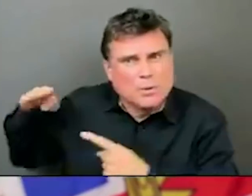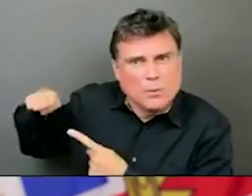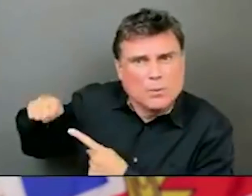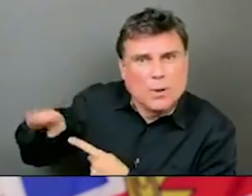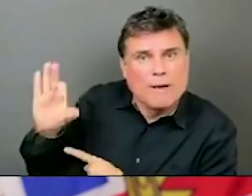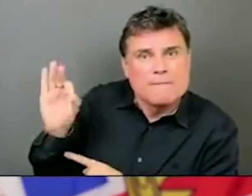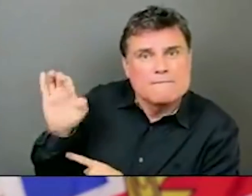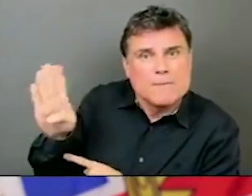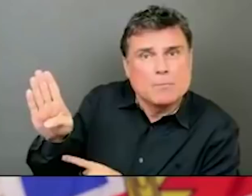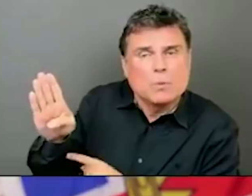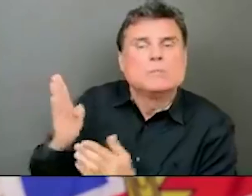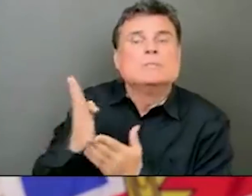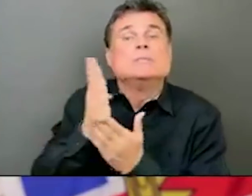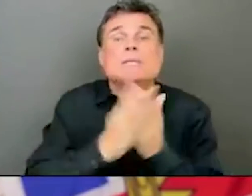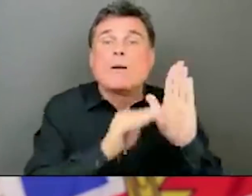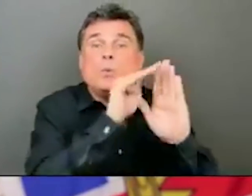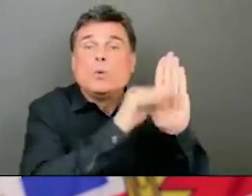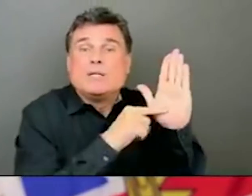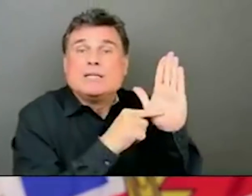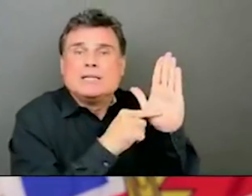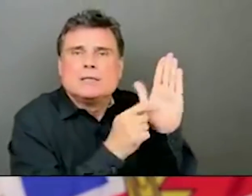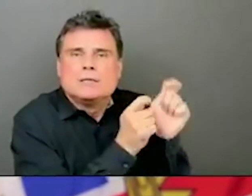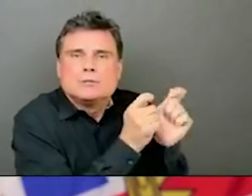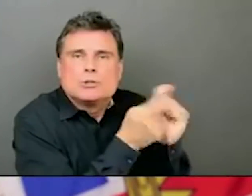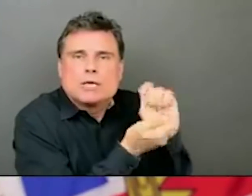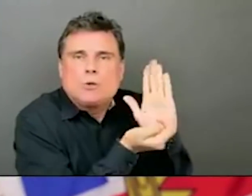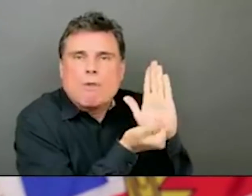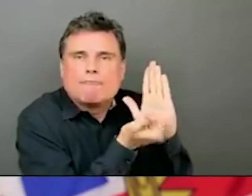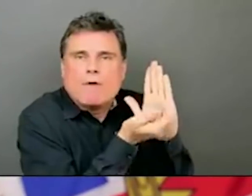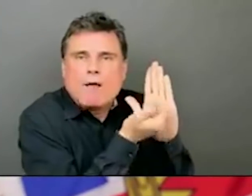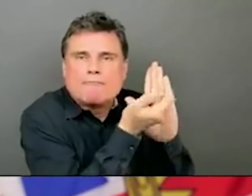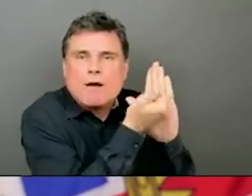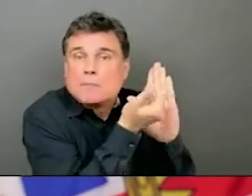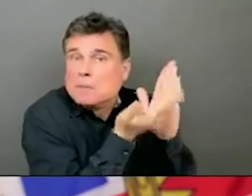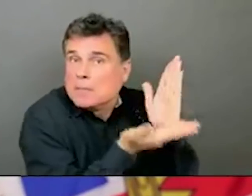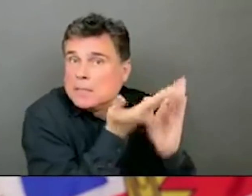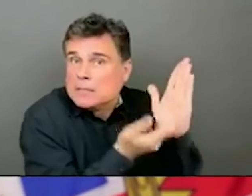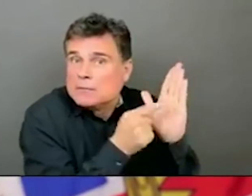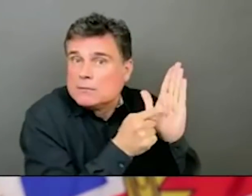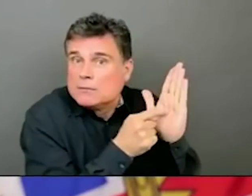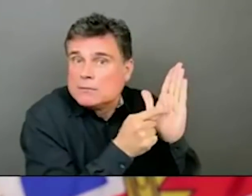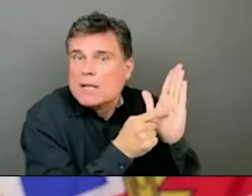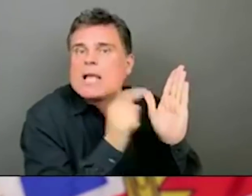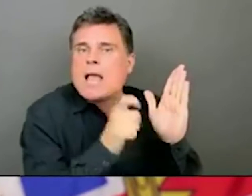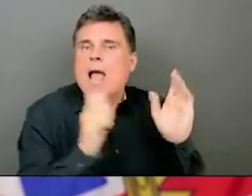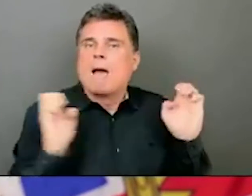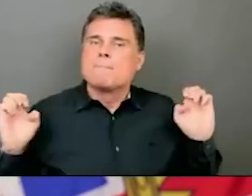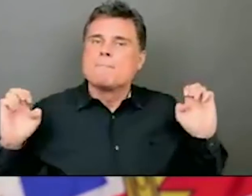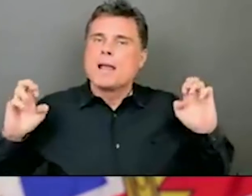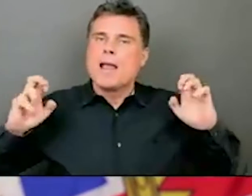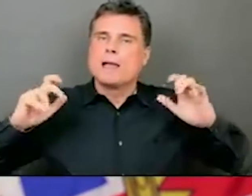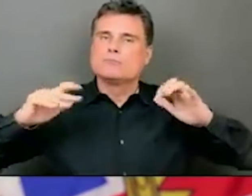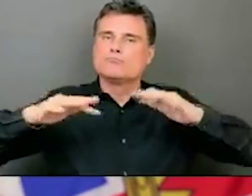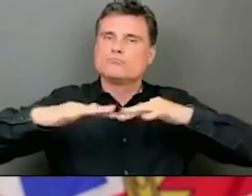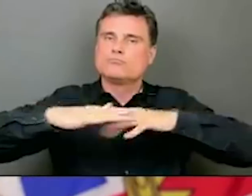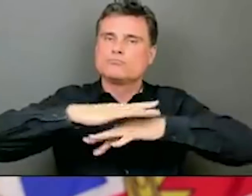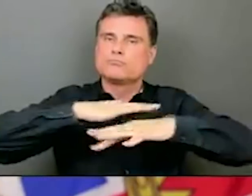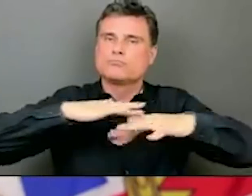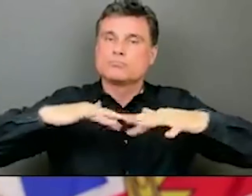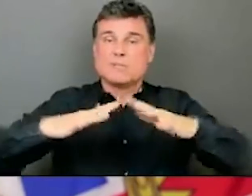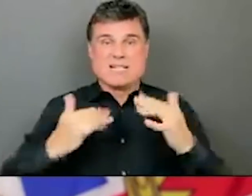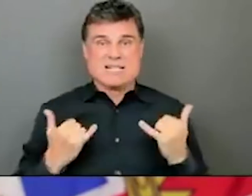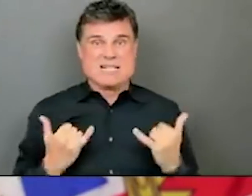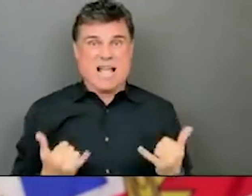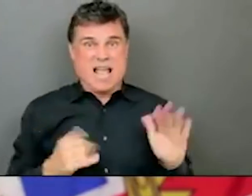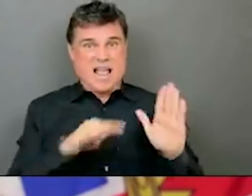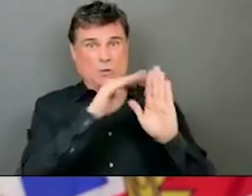lift some of those restrictions and gradually get back to those needed connections that we have. As you know, most of the restrictions right